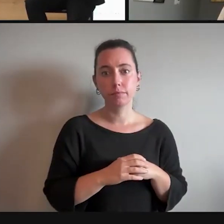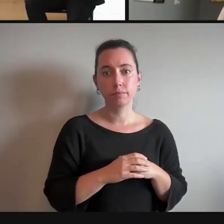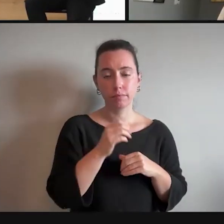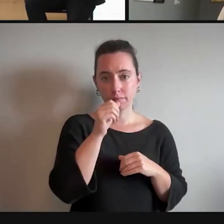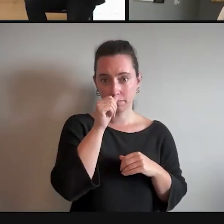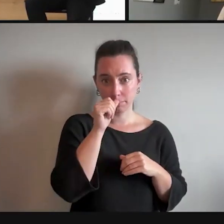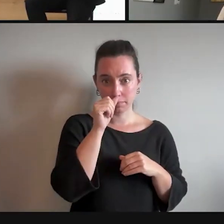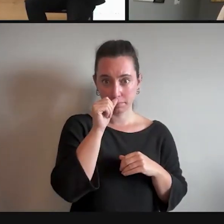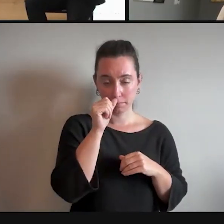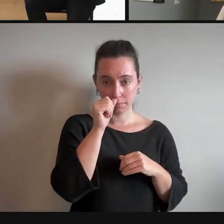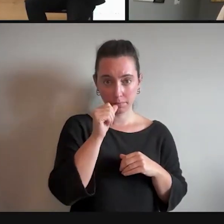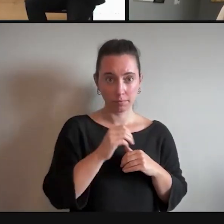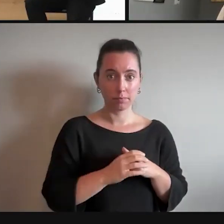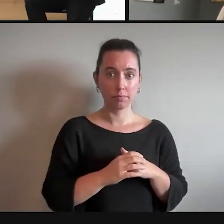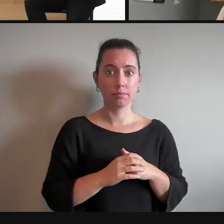and